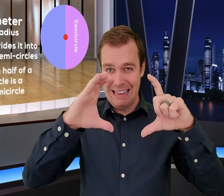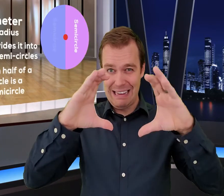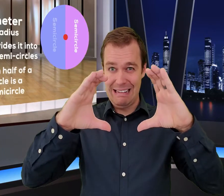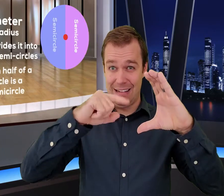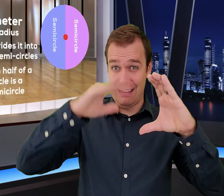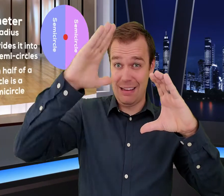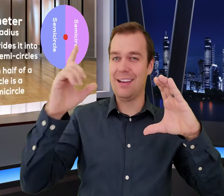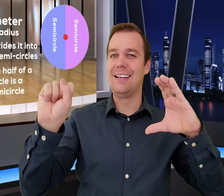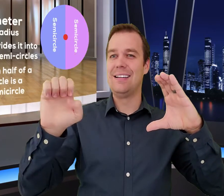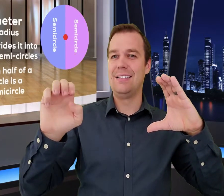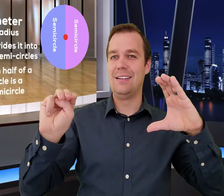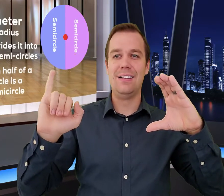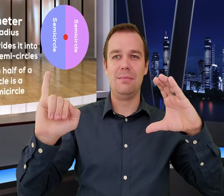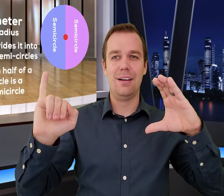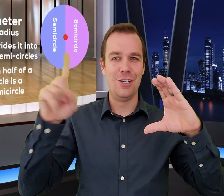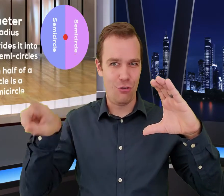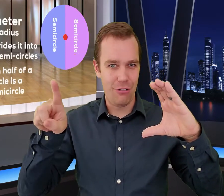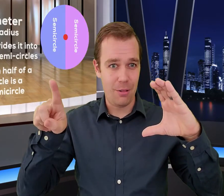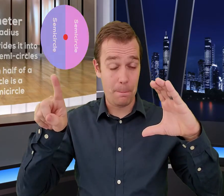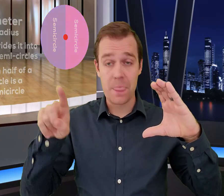is called a semicircle.